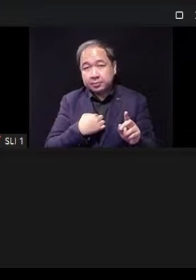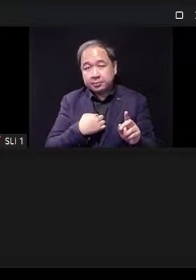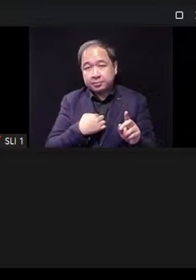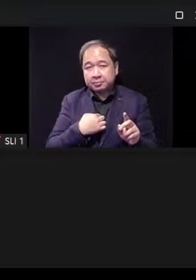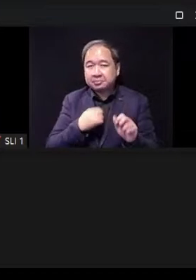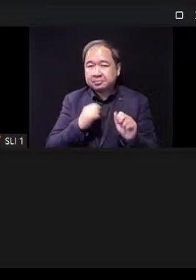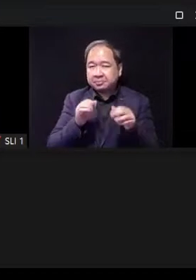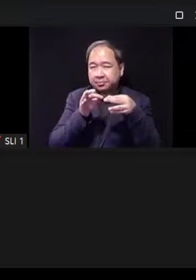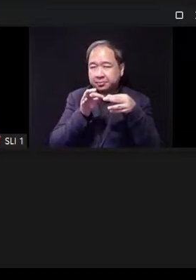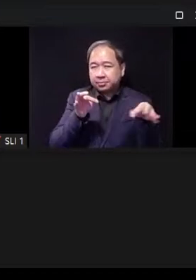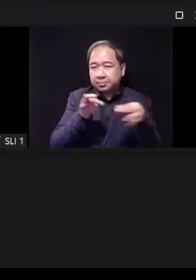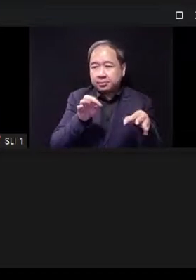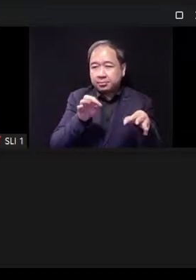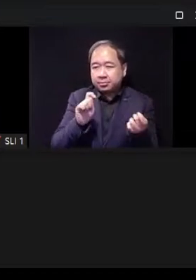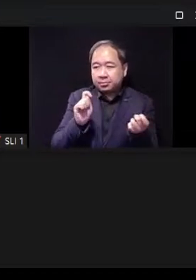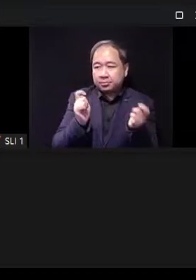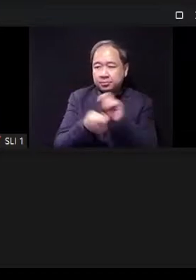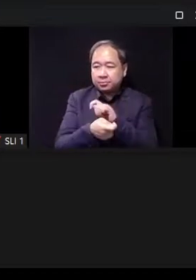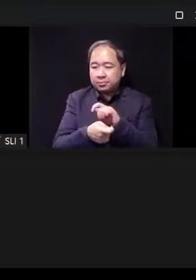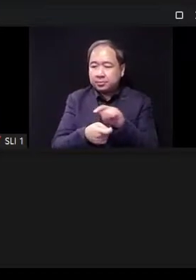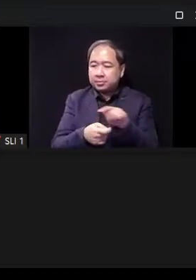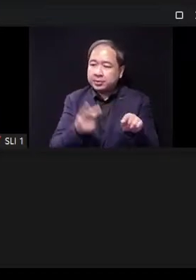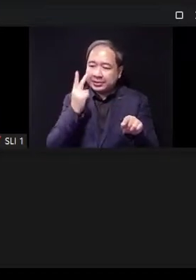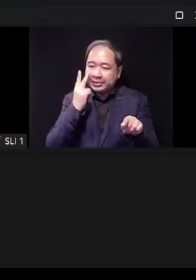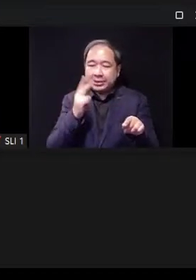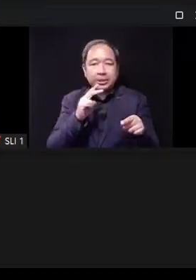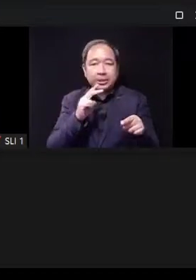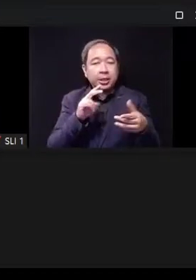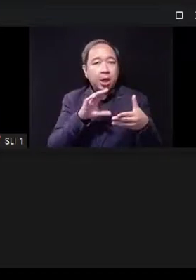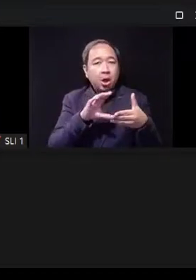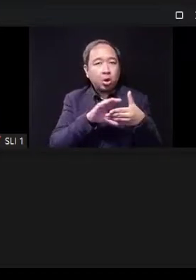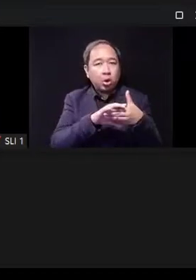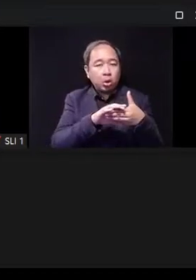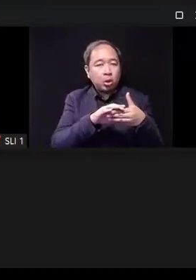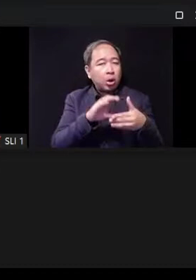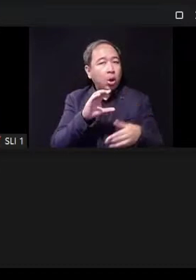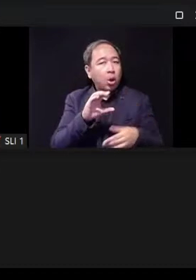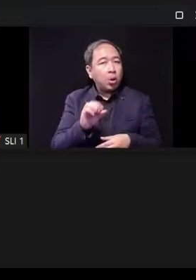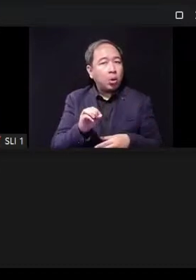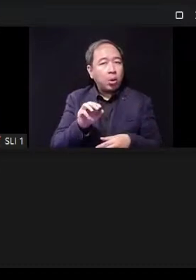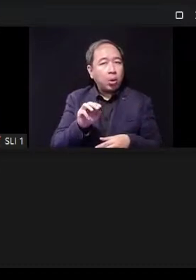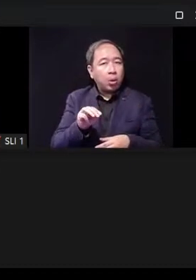amendment, Commission's *S mandates.